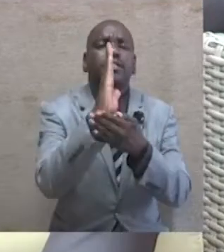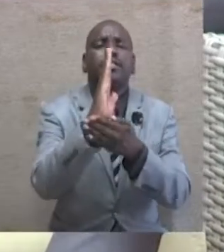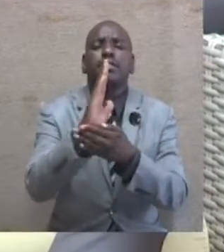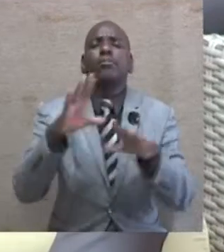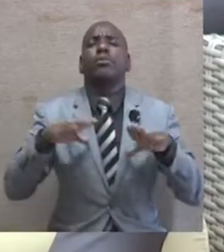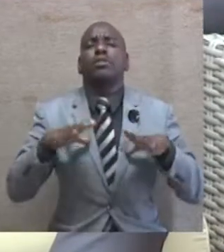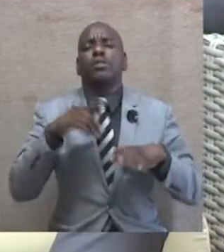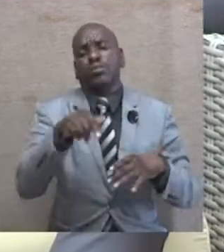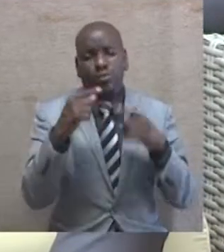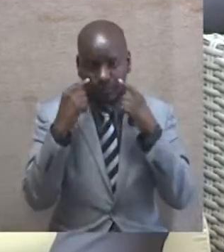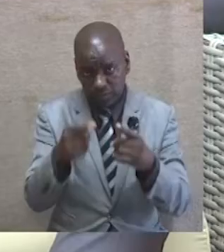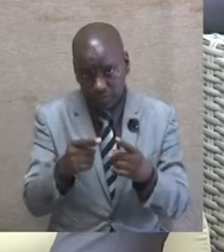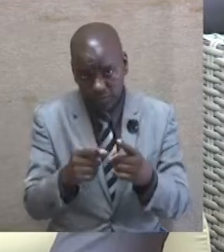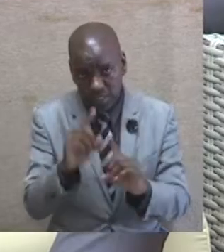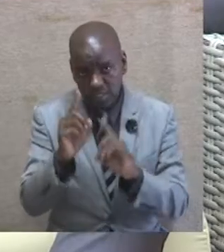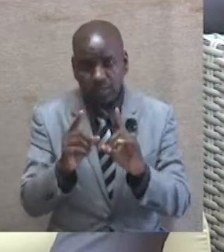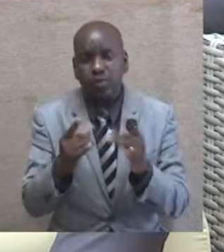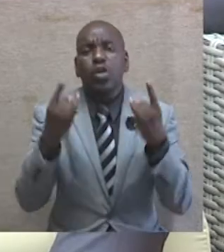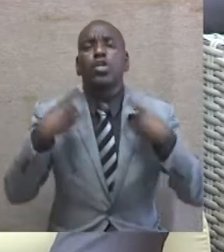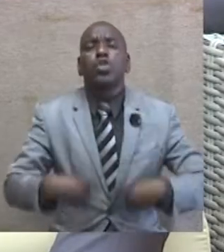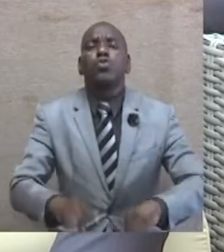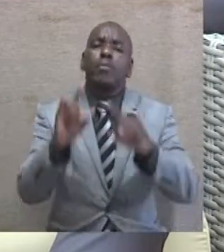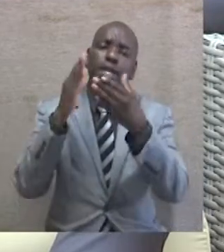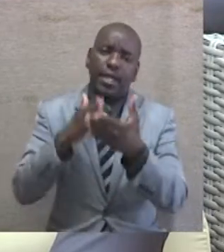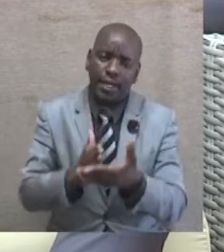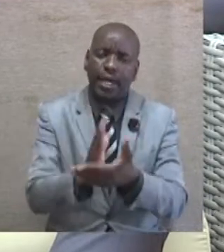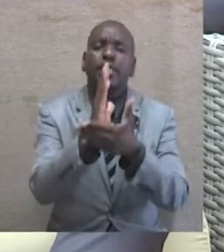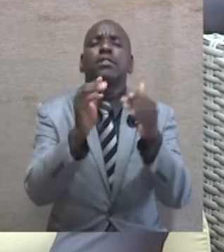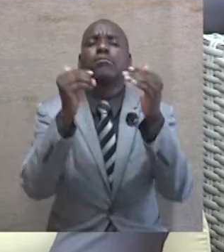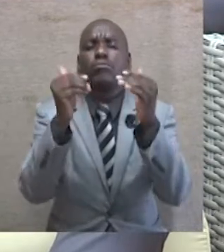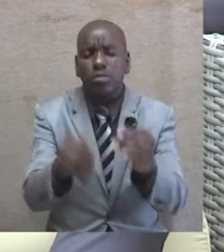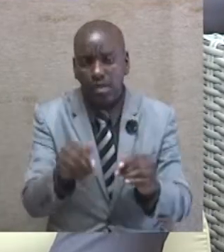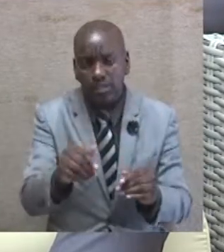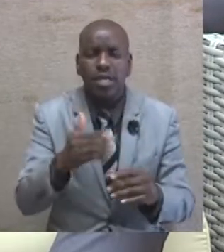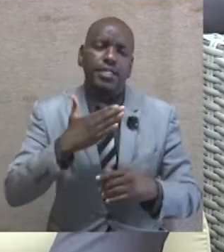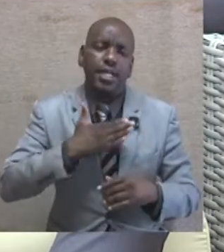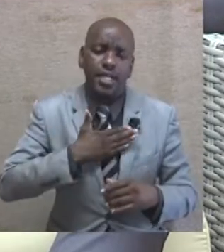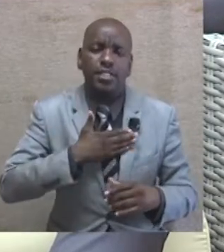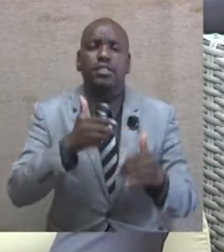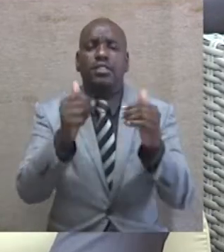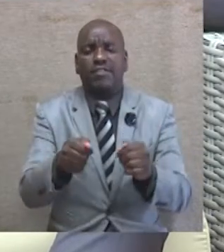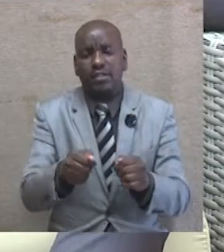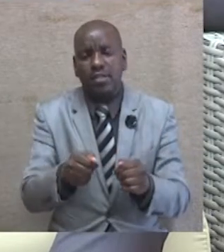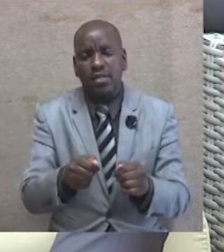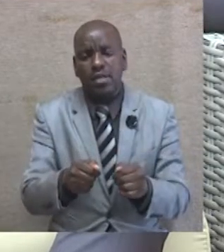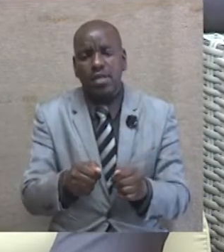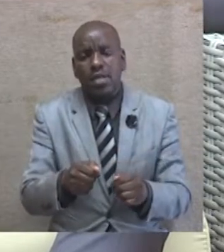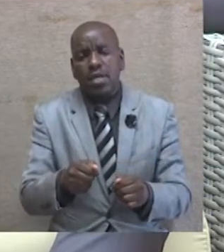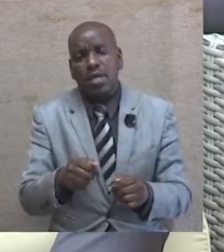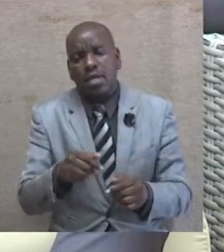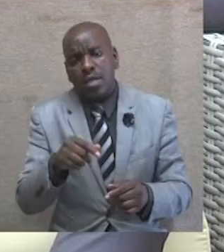as I've highlighted in those tenets that I highlight in terms of human rights. It has to be cascaded. It's a need. Given